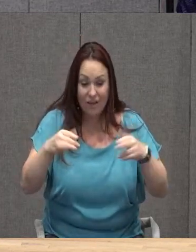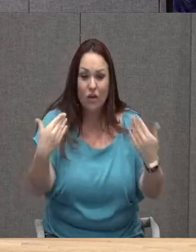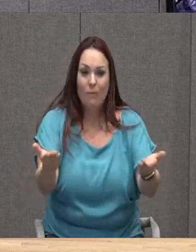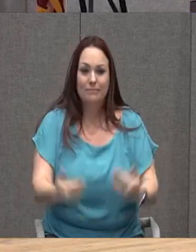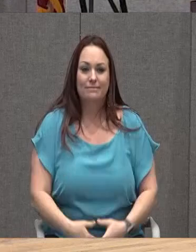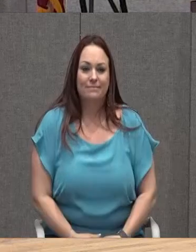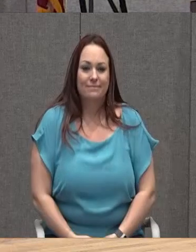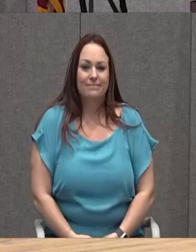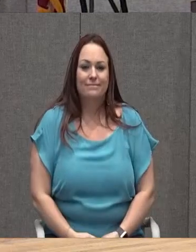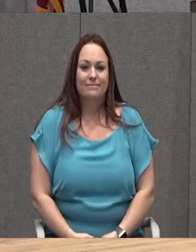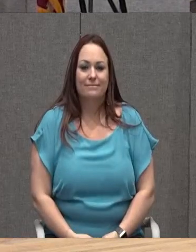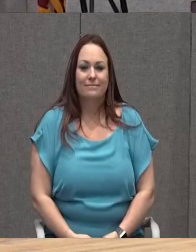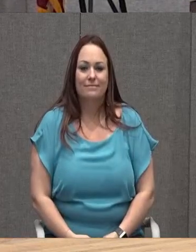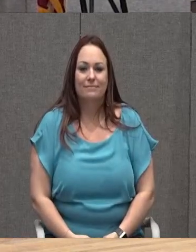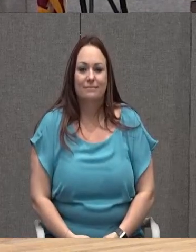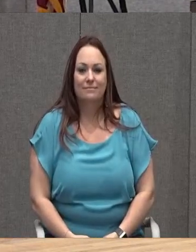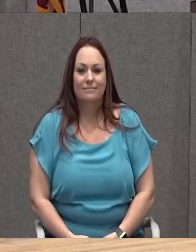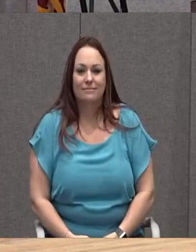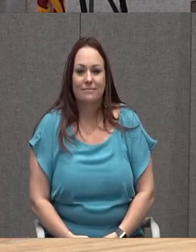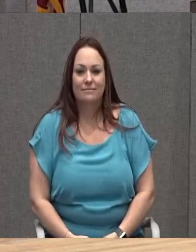Go.